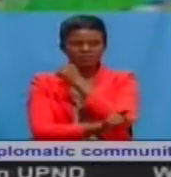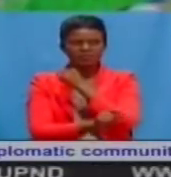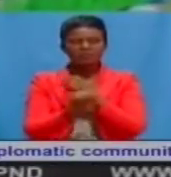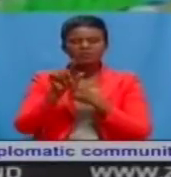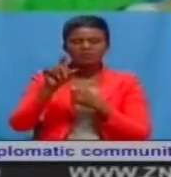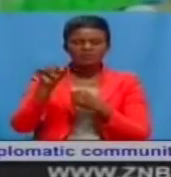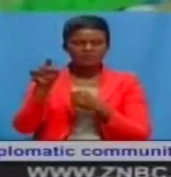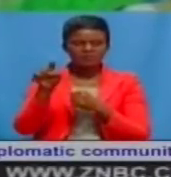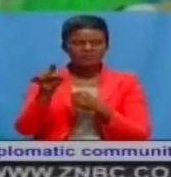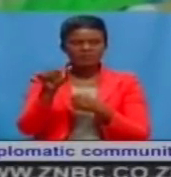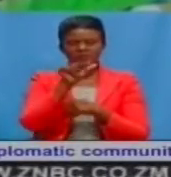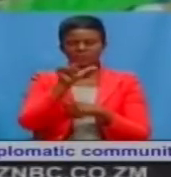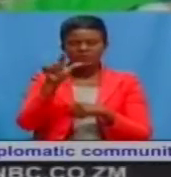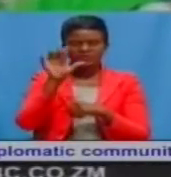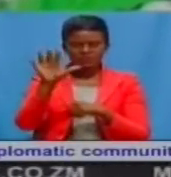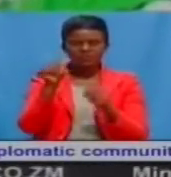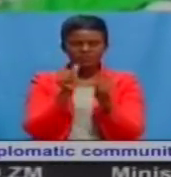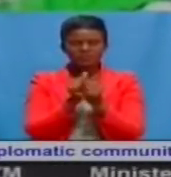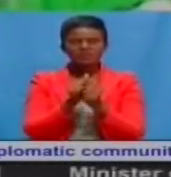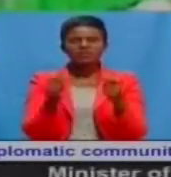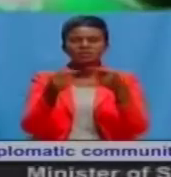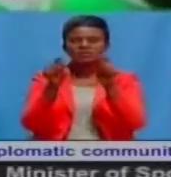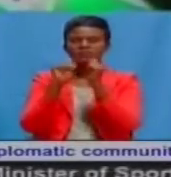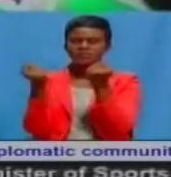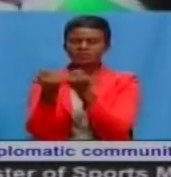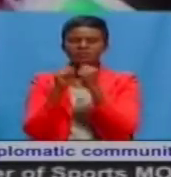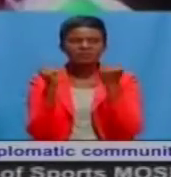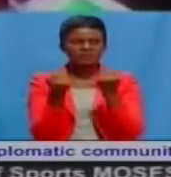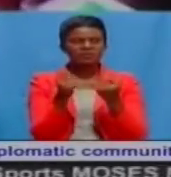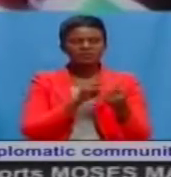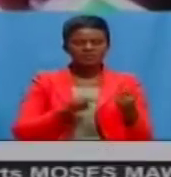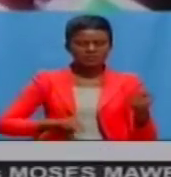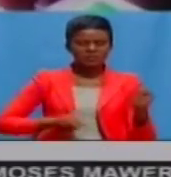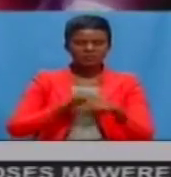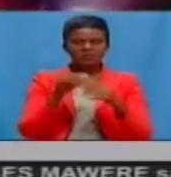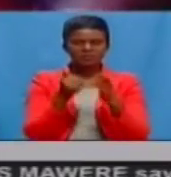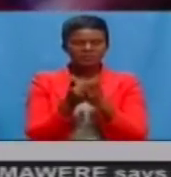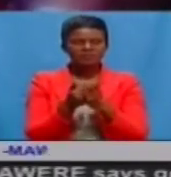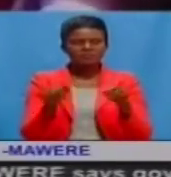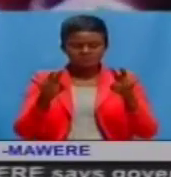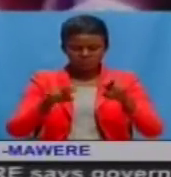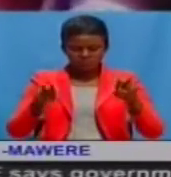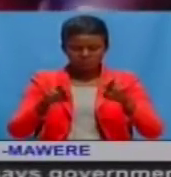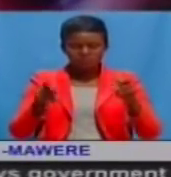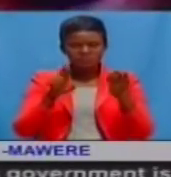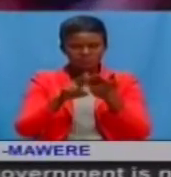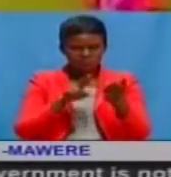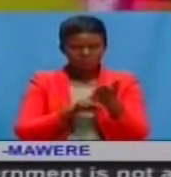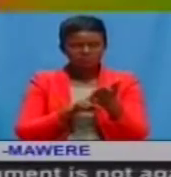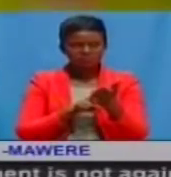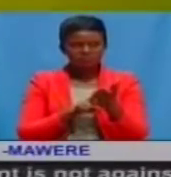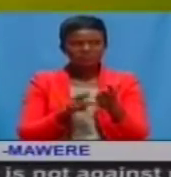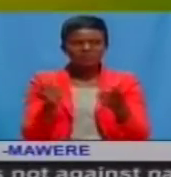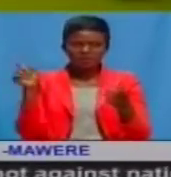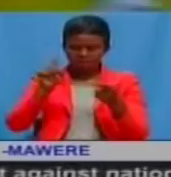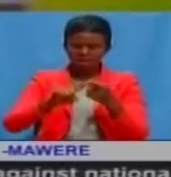All 25 passengers and 5 crew members were killed. The official investigation report has to date not been